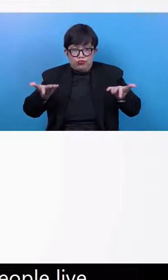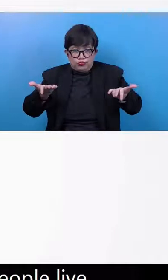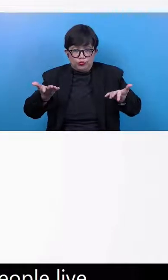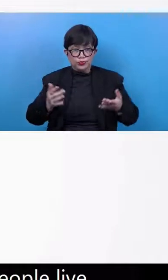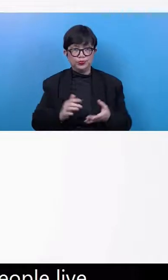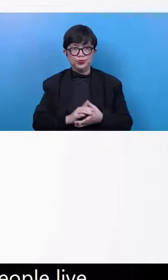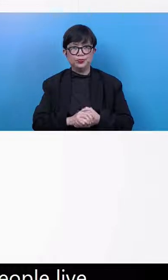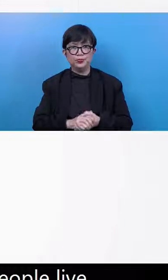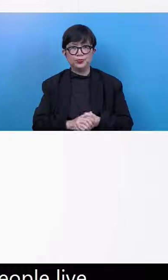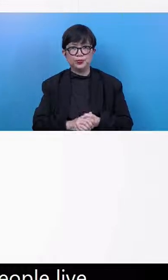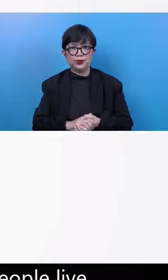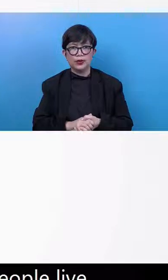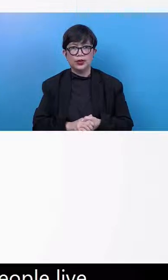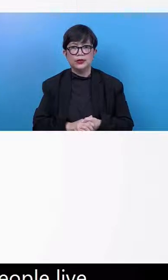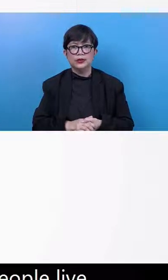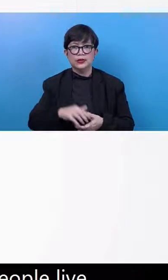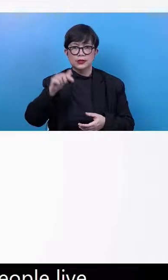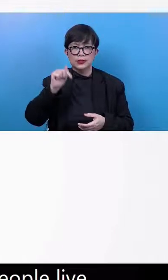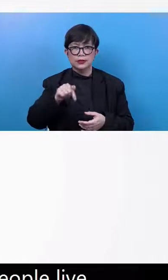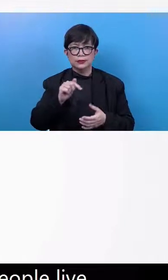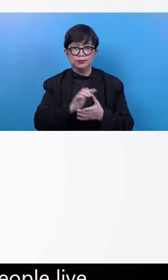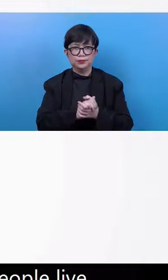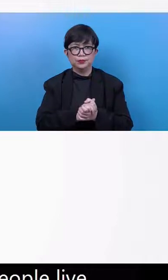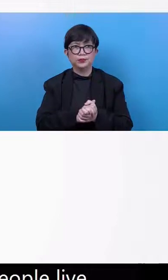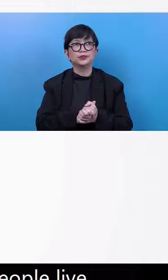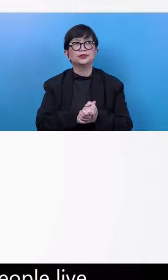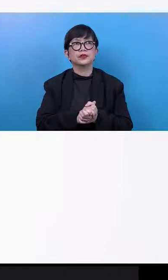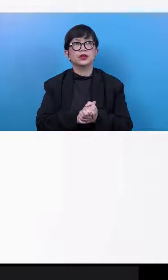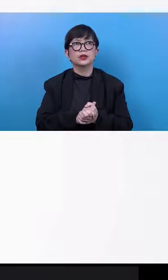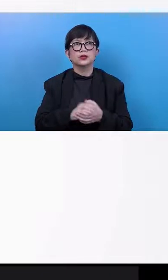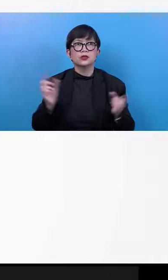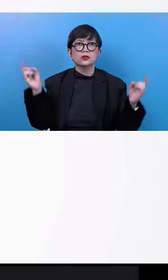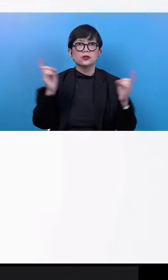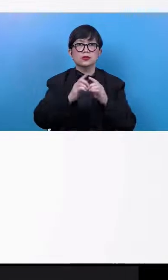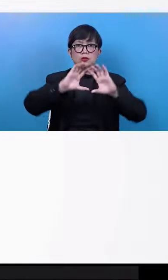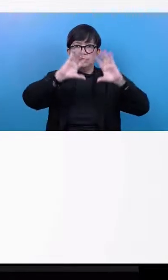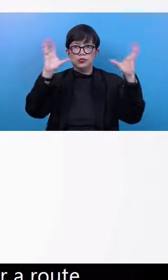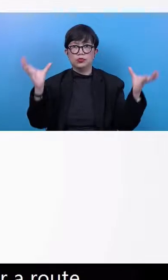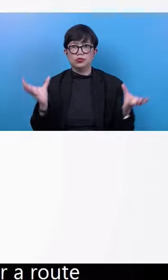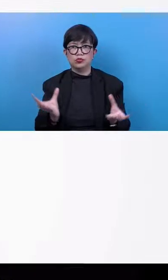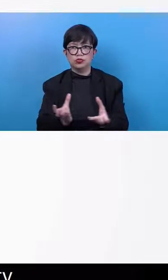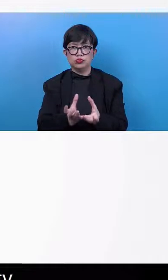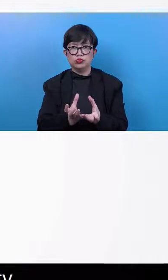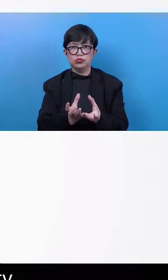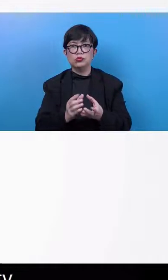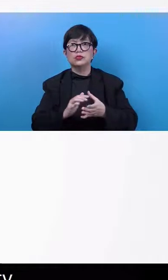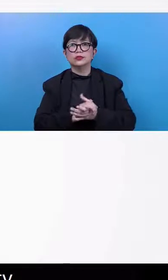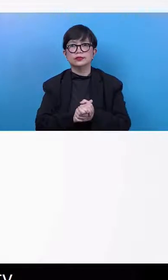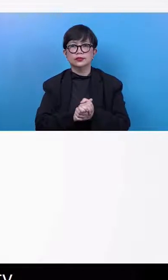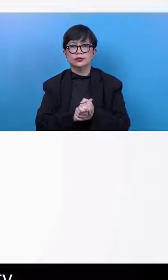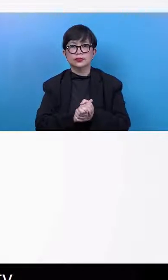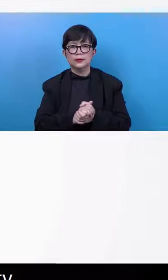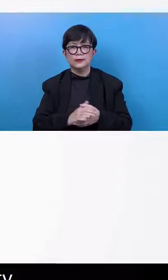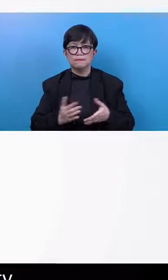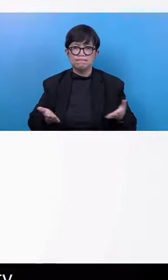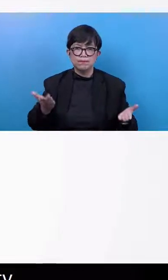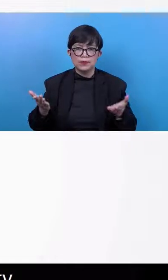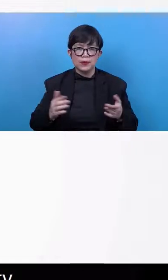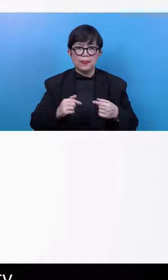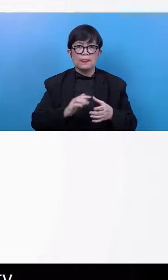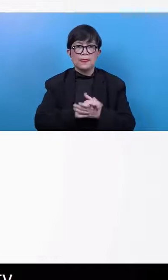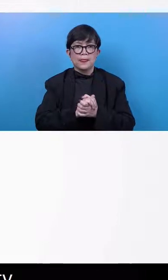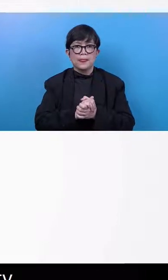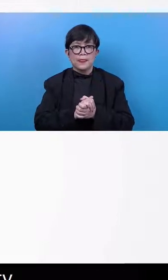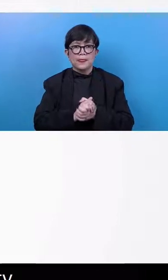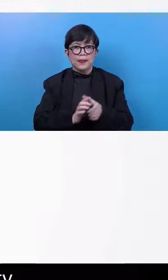Therefore, as we confront a world of rising geopolitical tensions, perhaps enhancing human security may